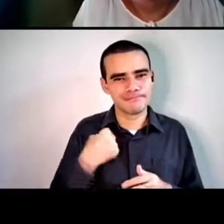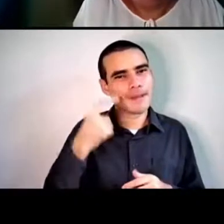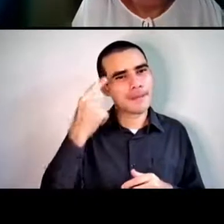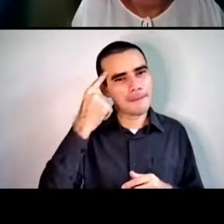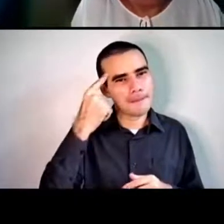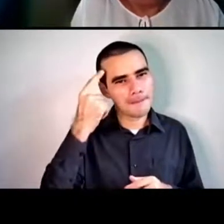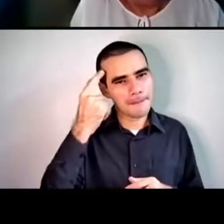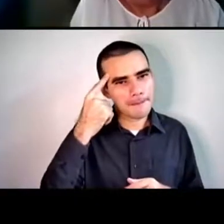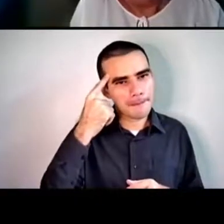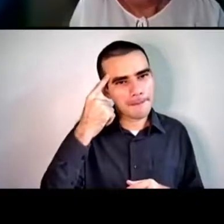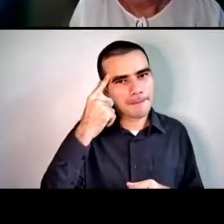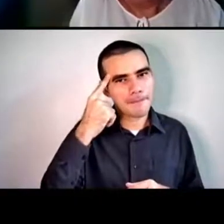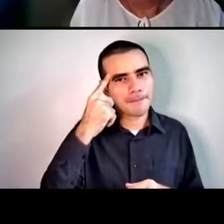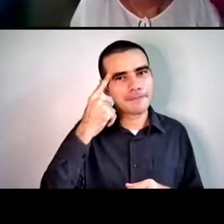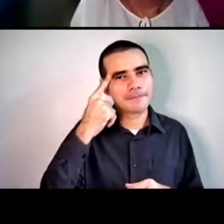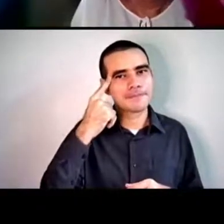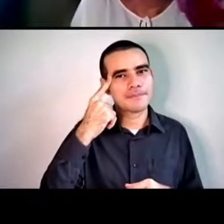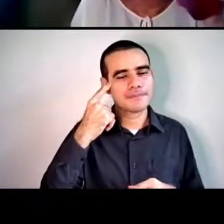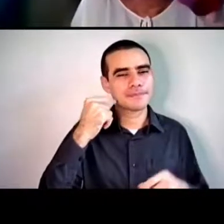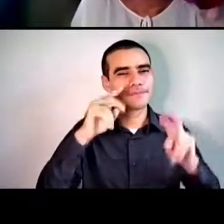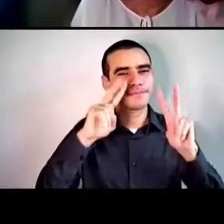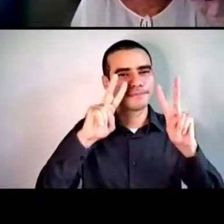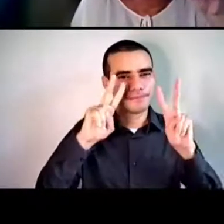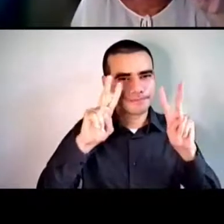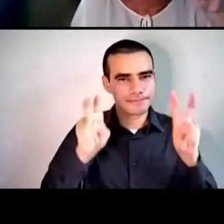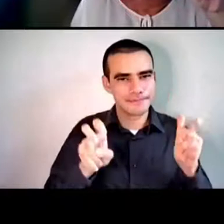I try to see